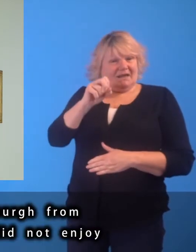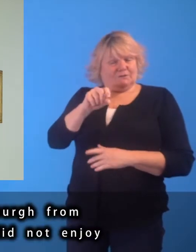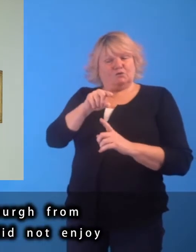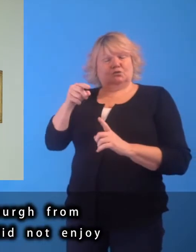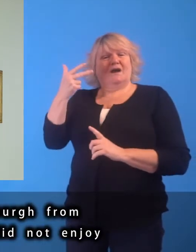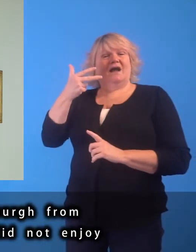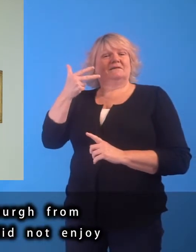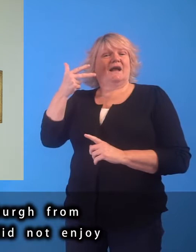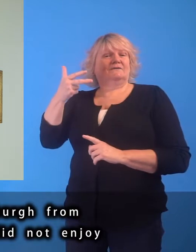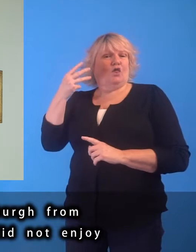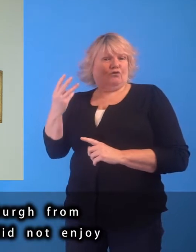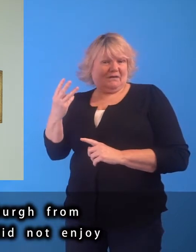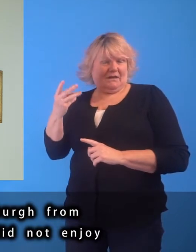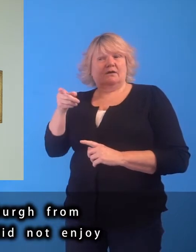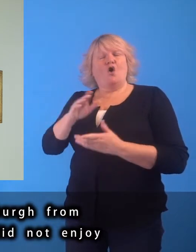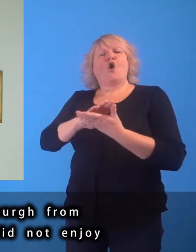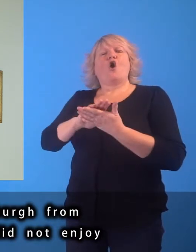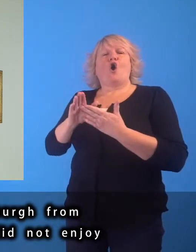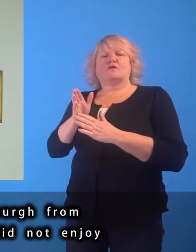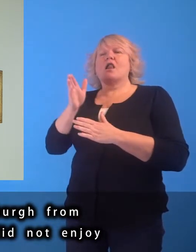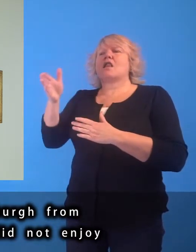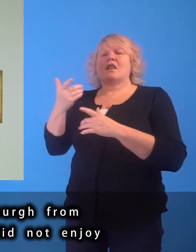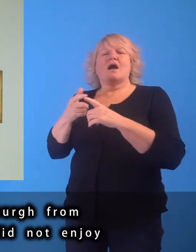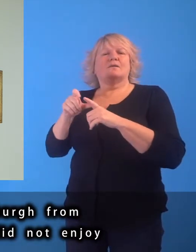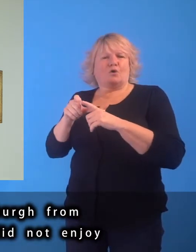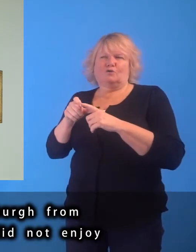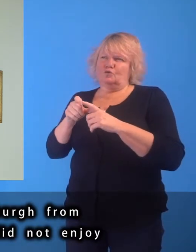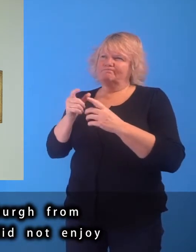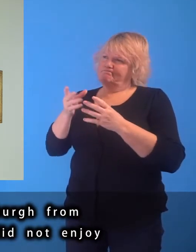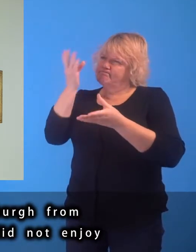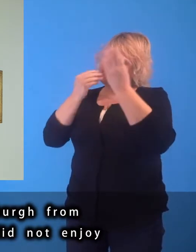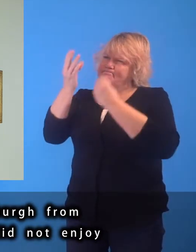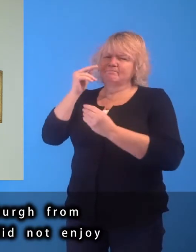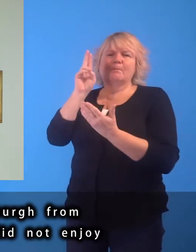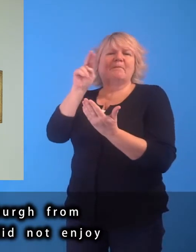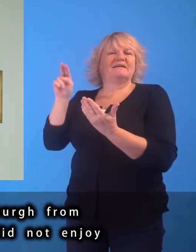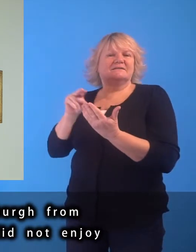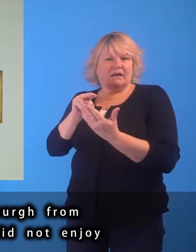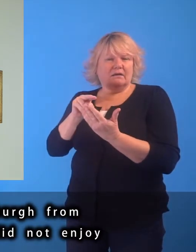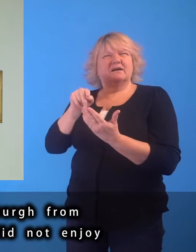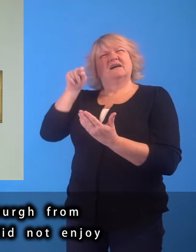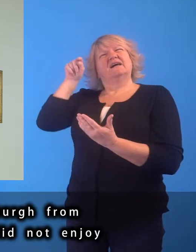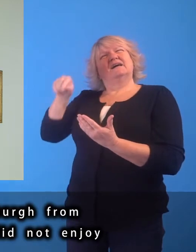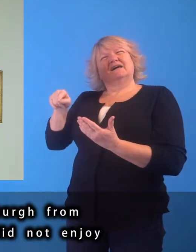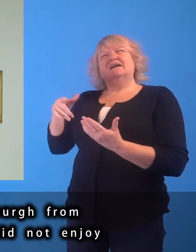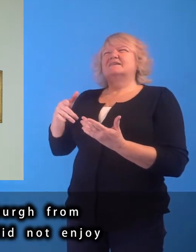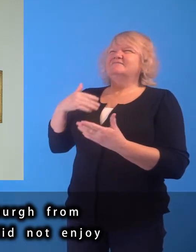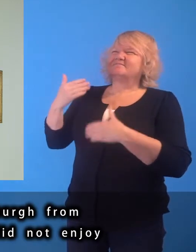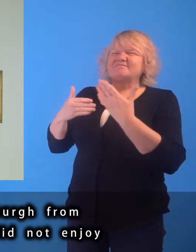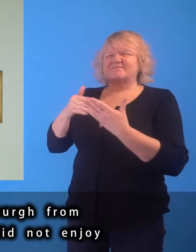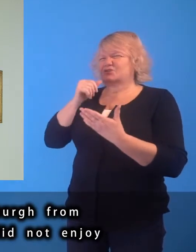Hornel studied painting in Edinburgh from 1880 to 1883,